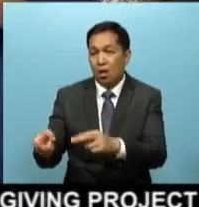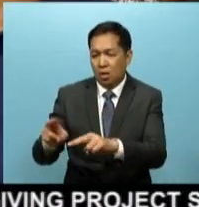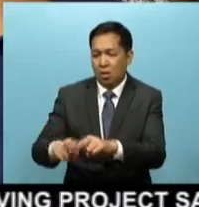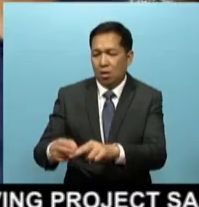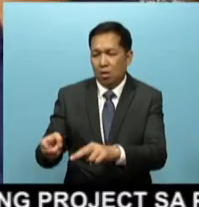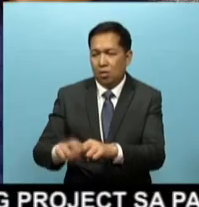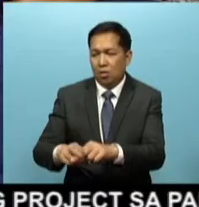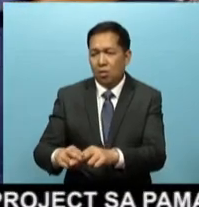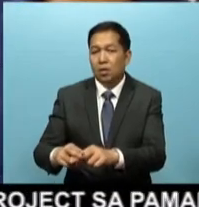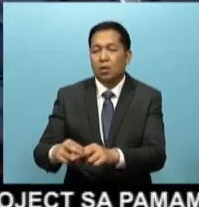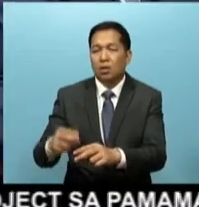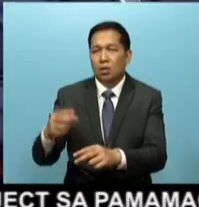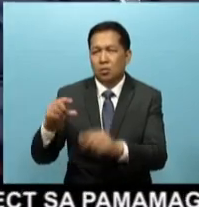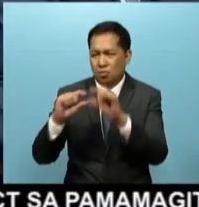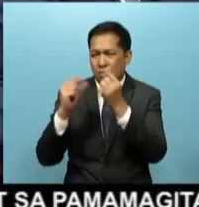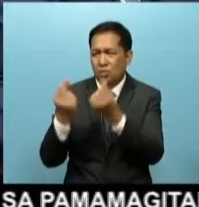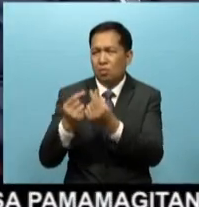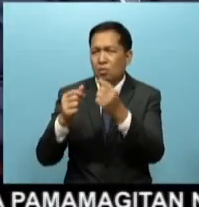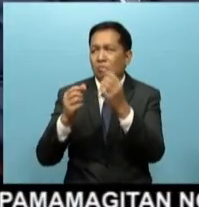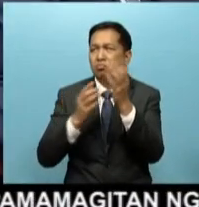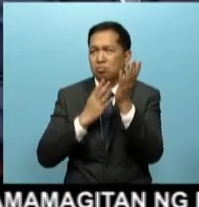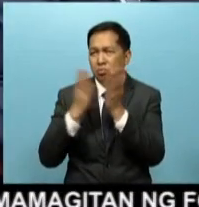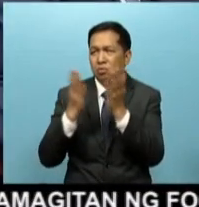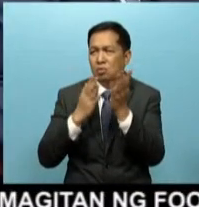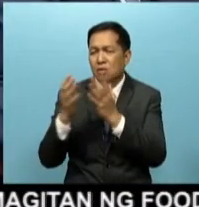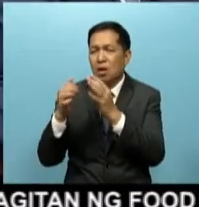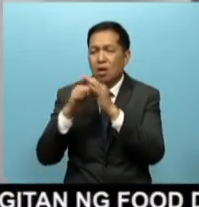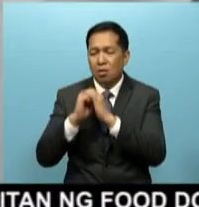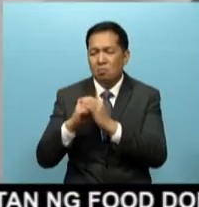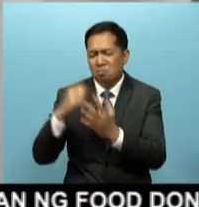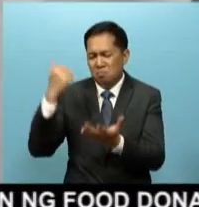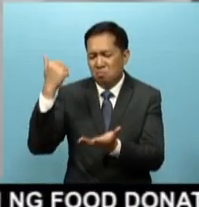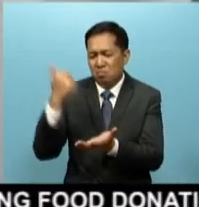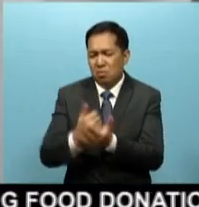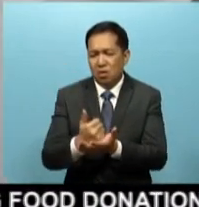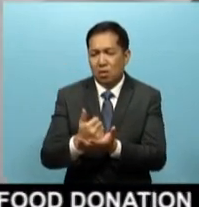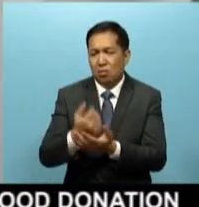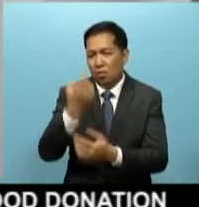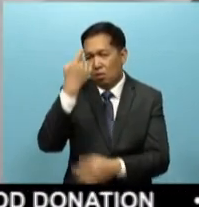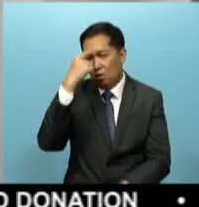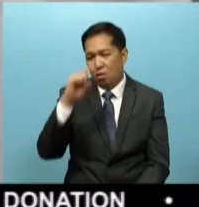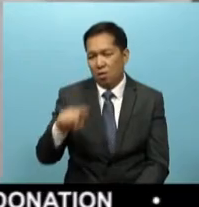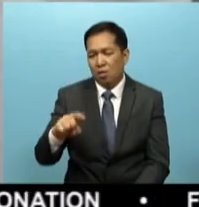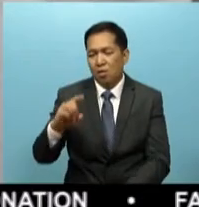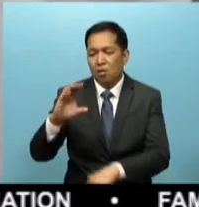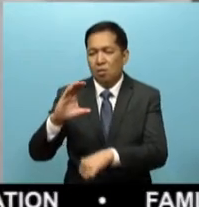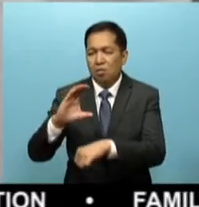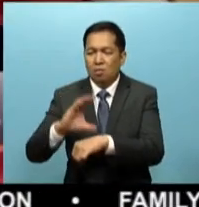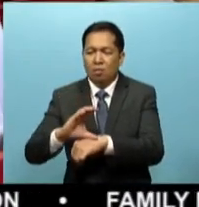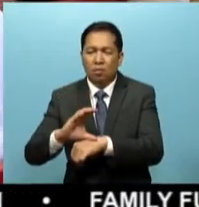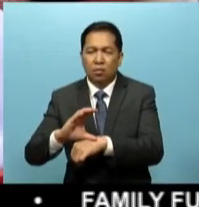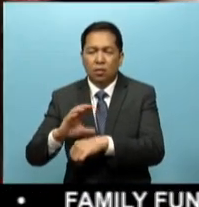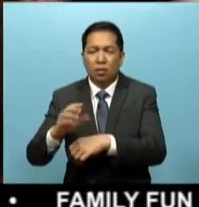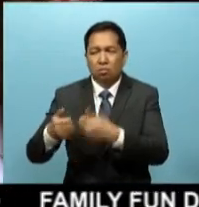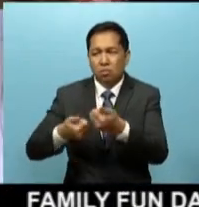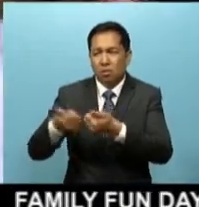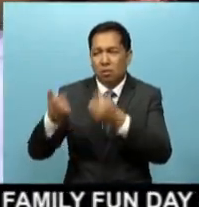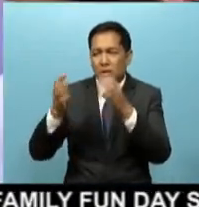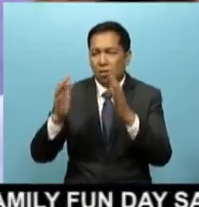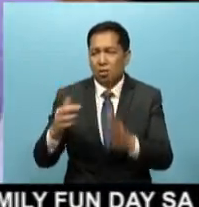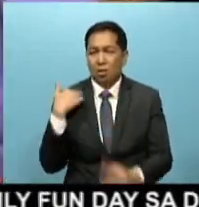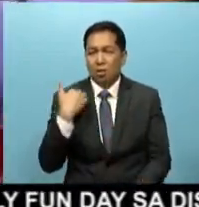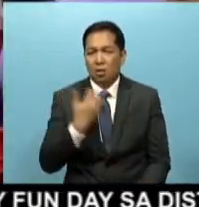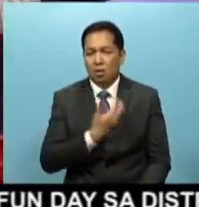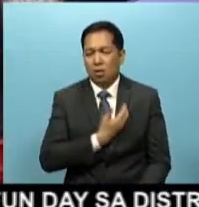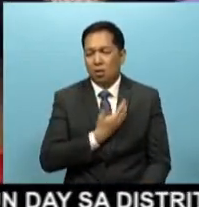group worship service was approved by our executive minister, Brother Eduardo